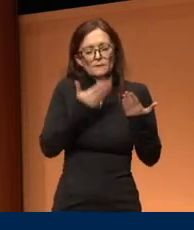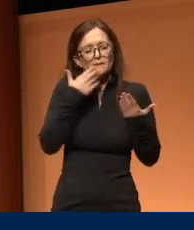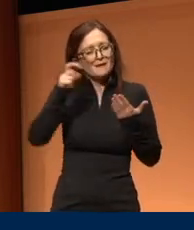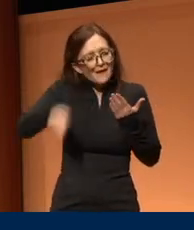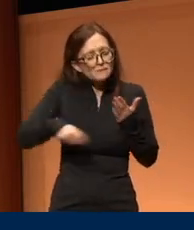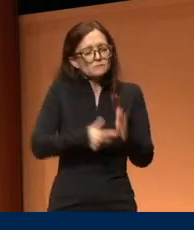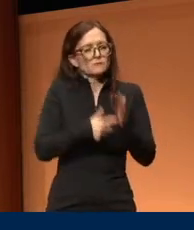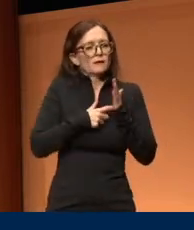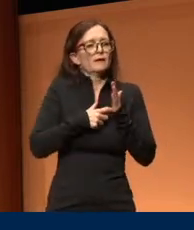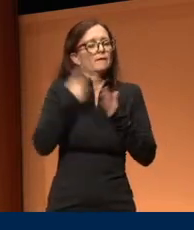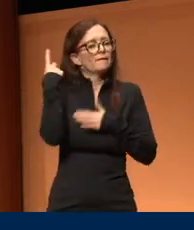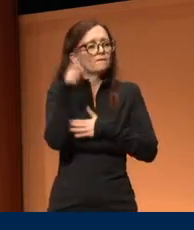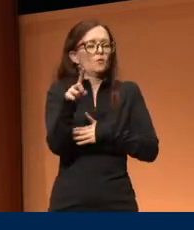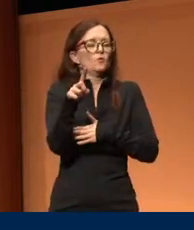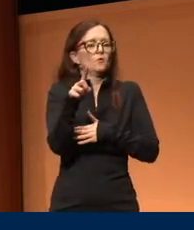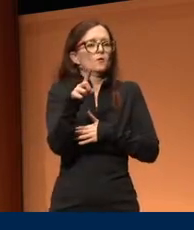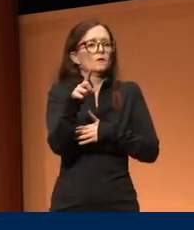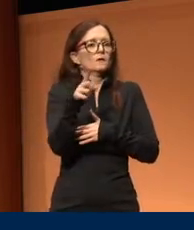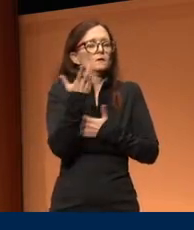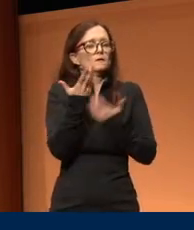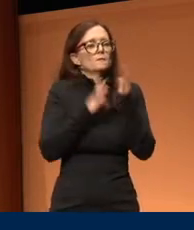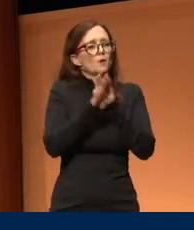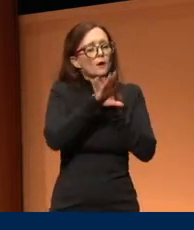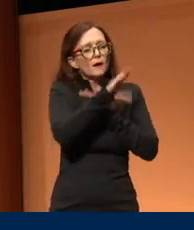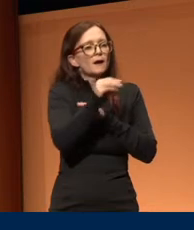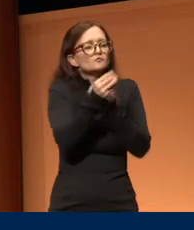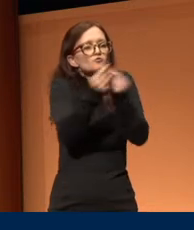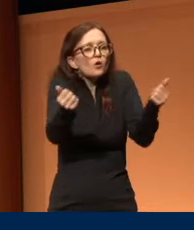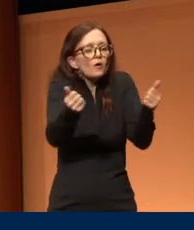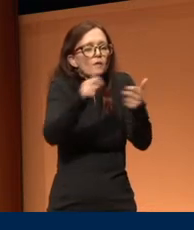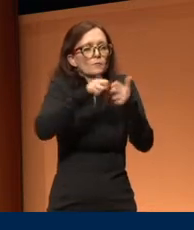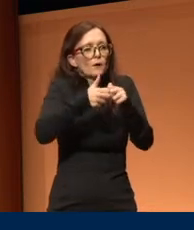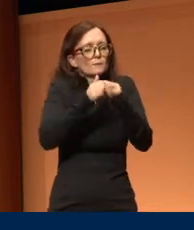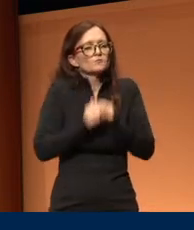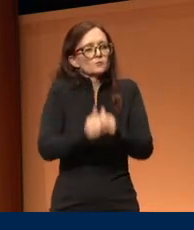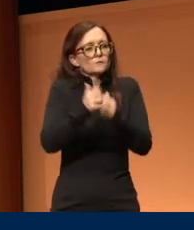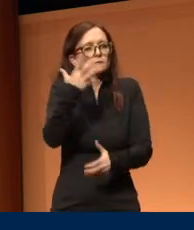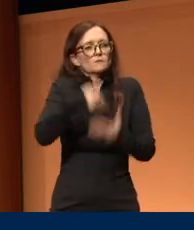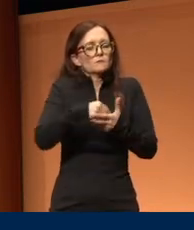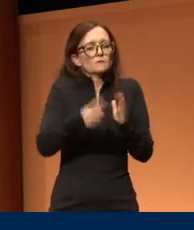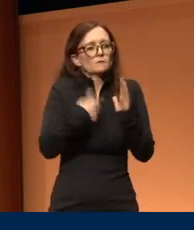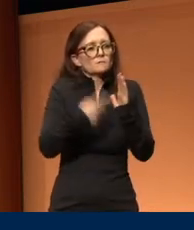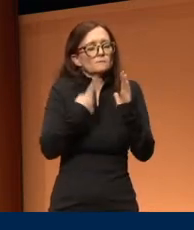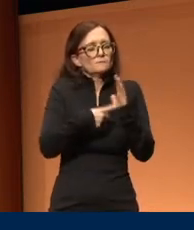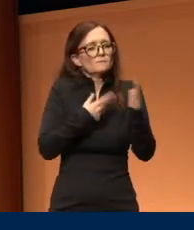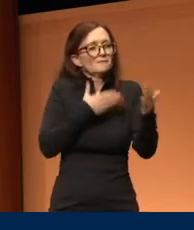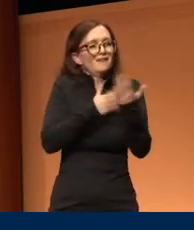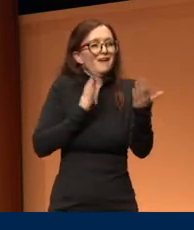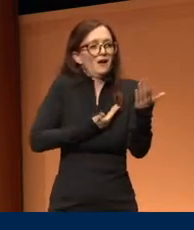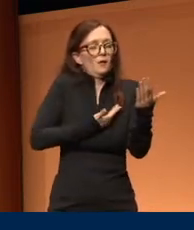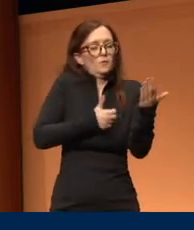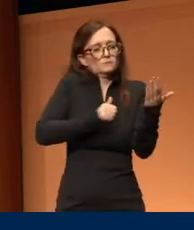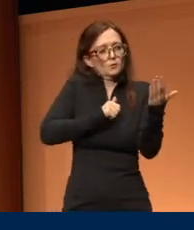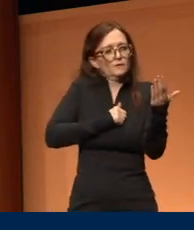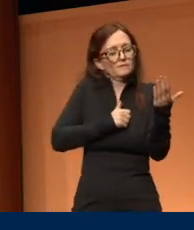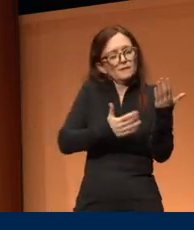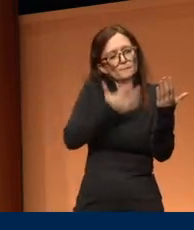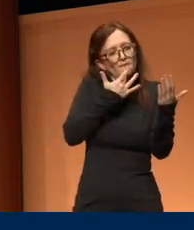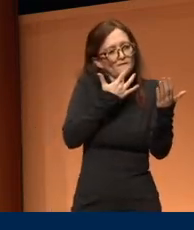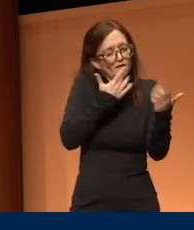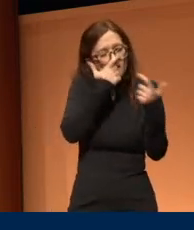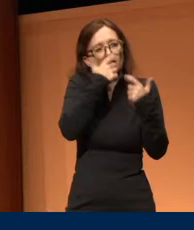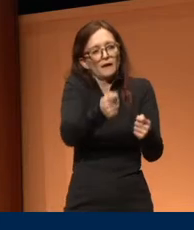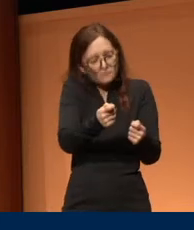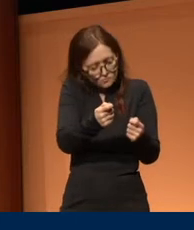learn, deliberate, productively, and solve problems together, including sometimes against their own interests, preferences, and deeply